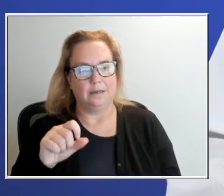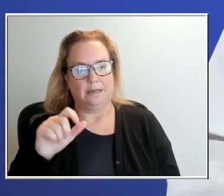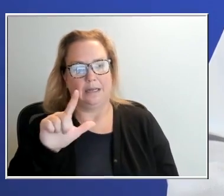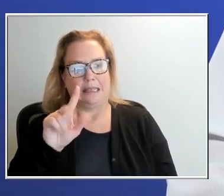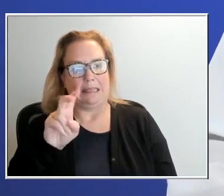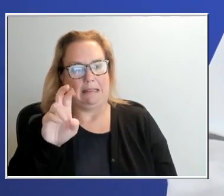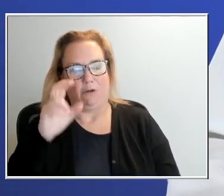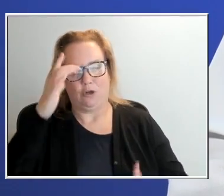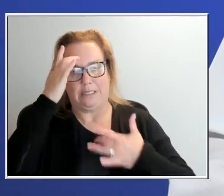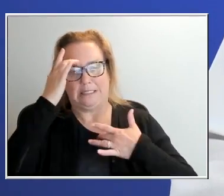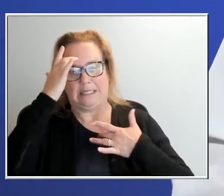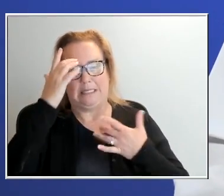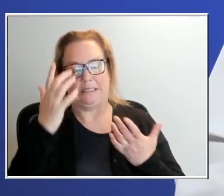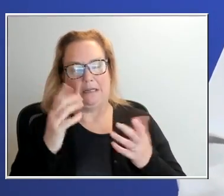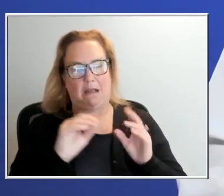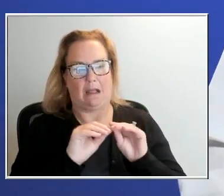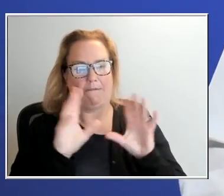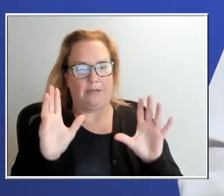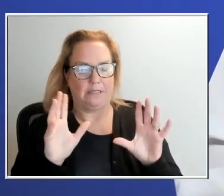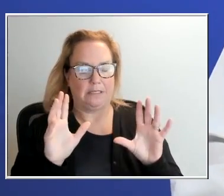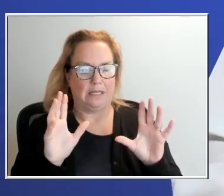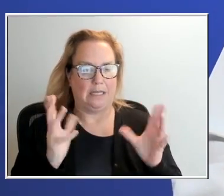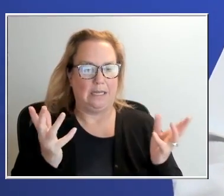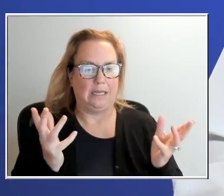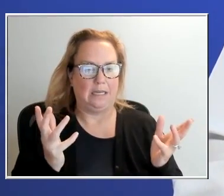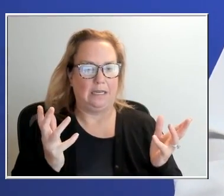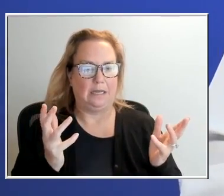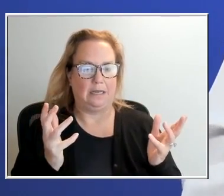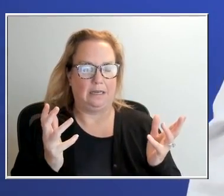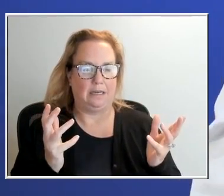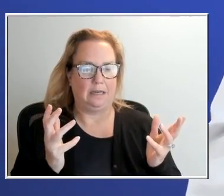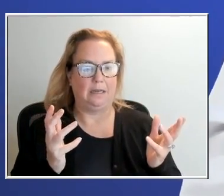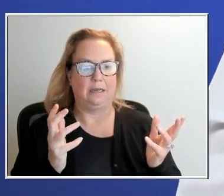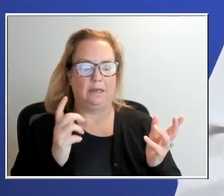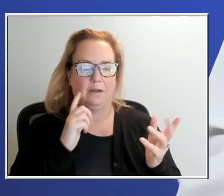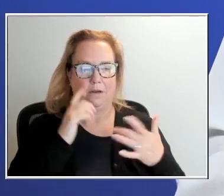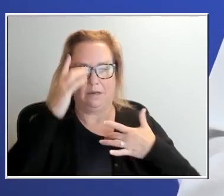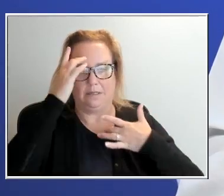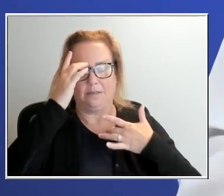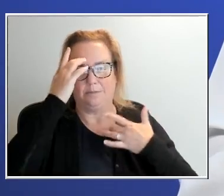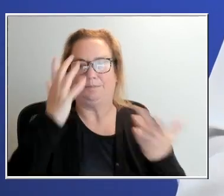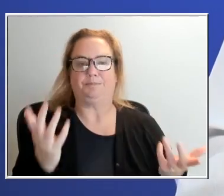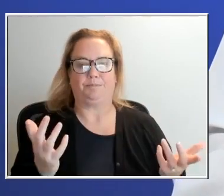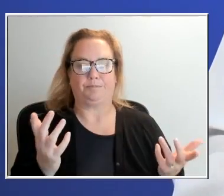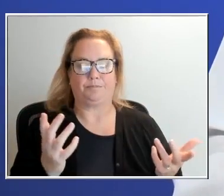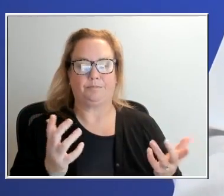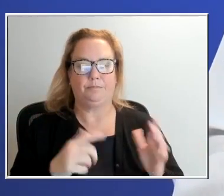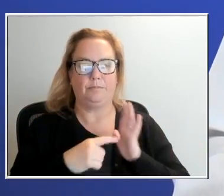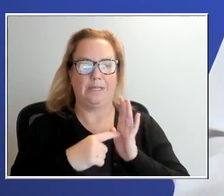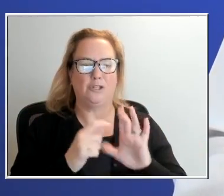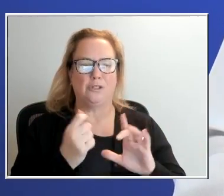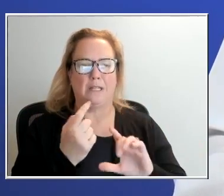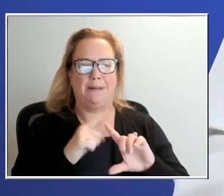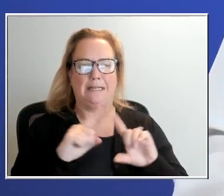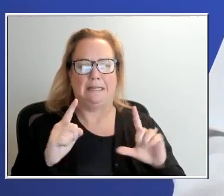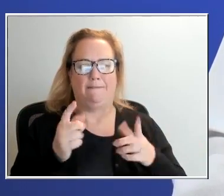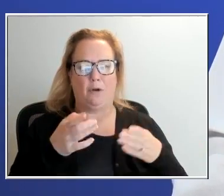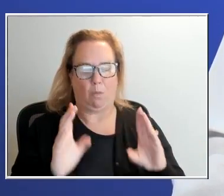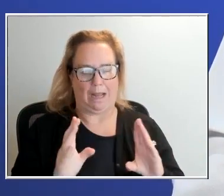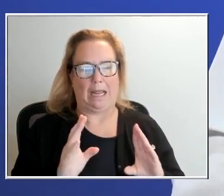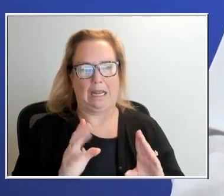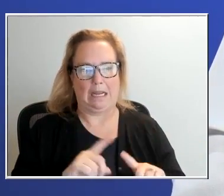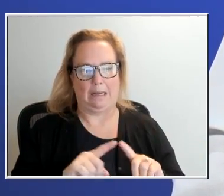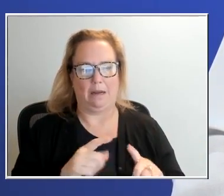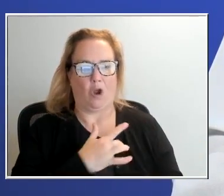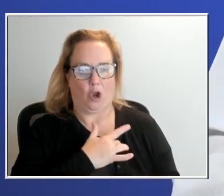there's obvious, we call hepatic encephalopathy is the term we use. It presents in a little bit different way, but it's there. Heart